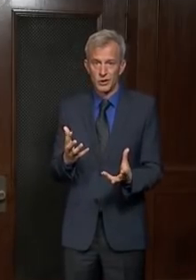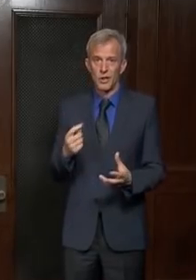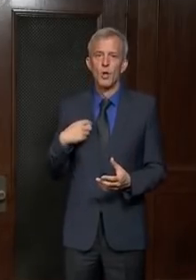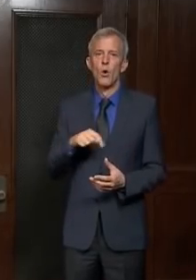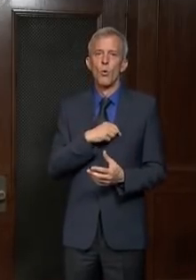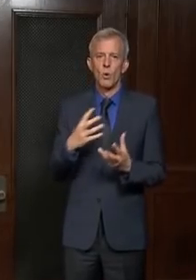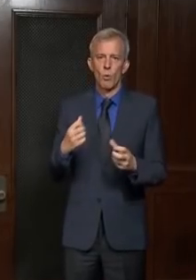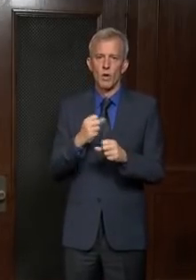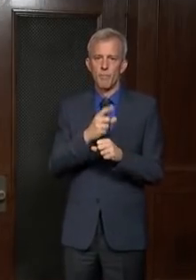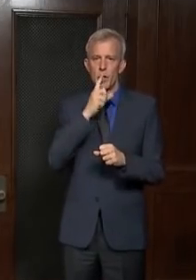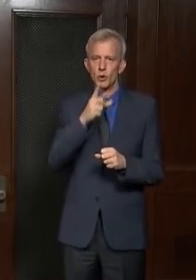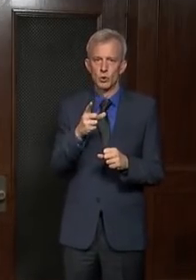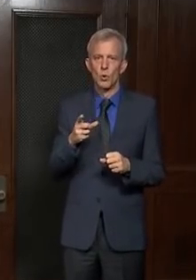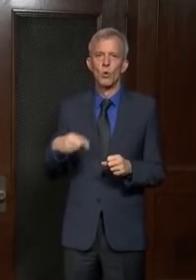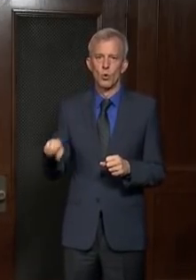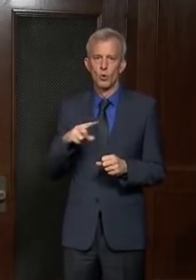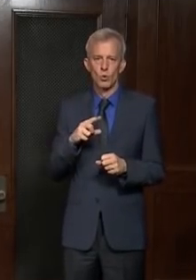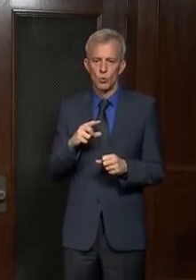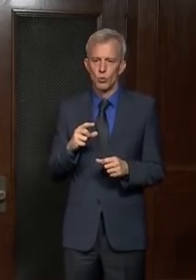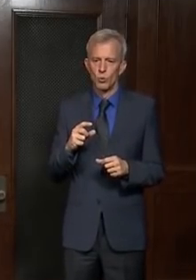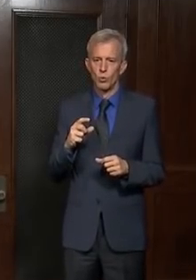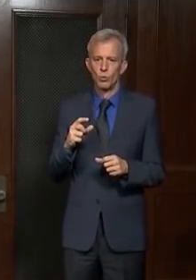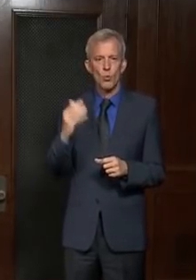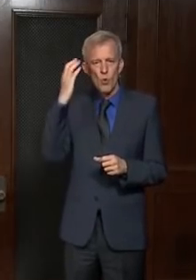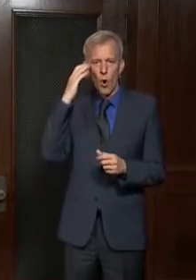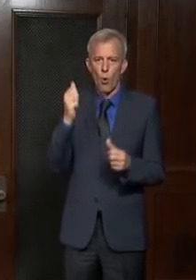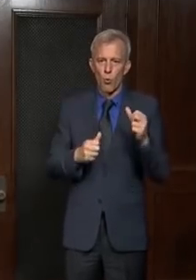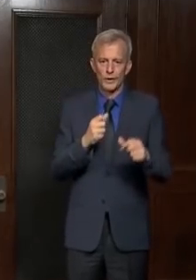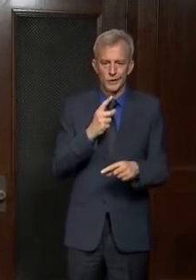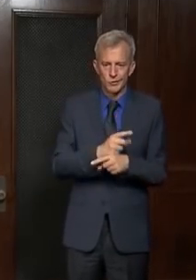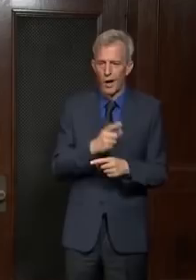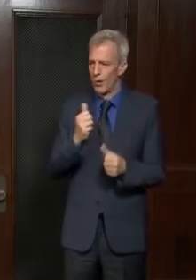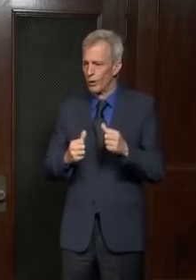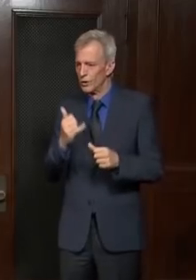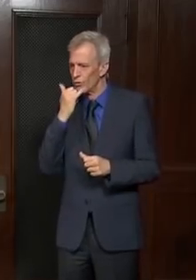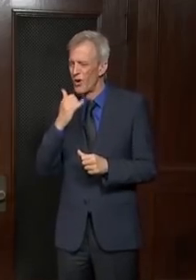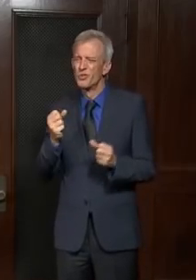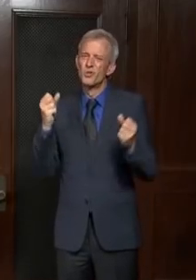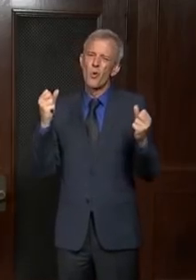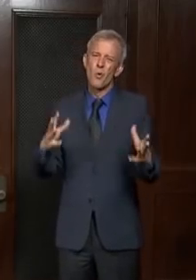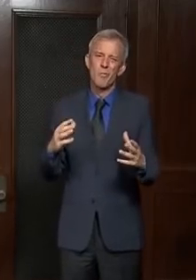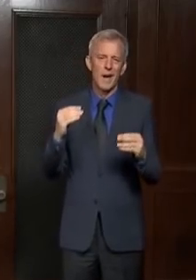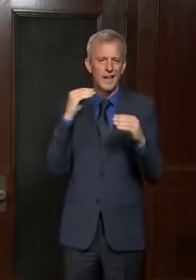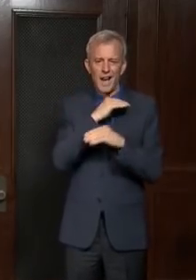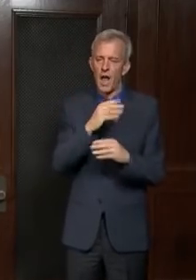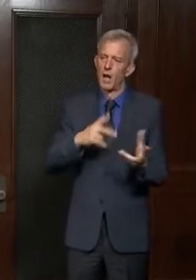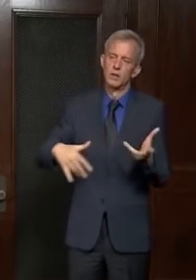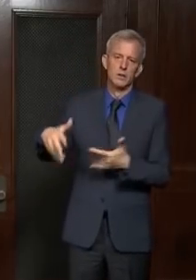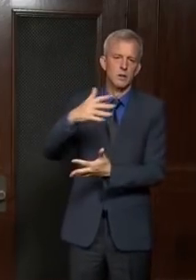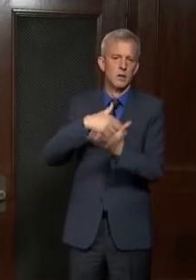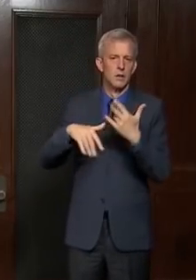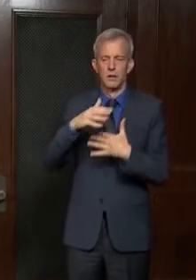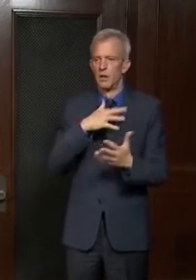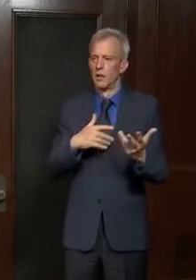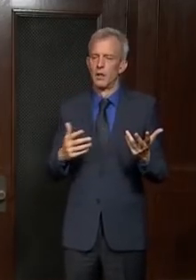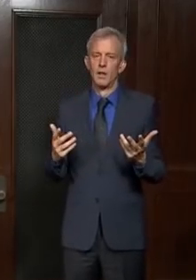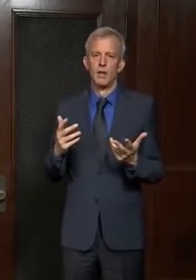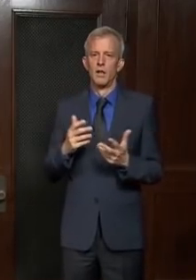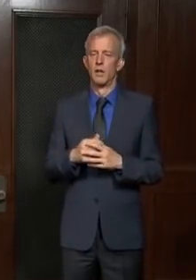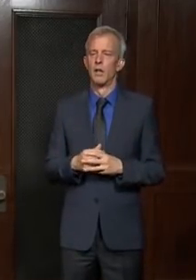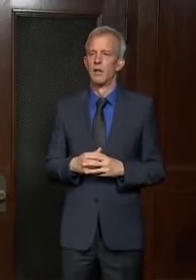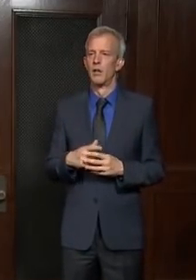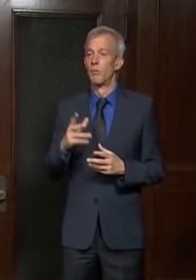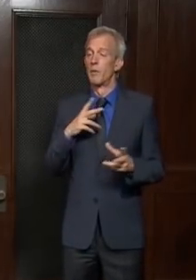want to make sure you can dispel. There are so many myths swirling around. I've dispelled many of them in these evening addresses,